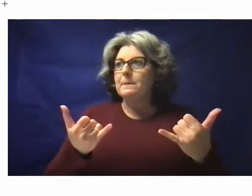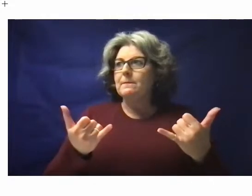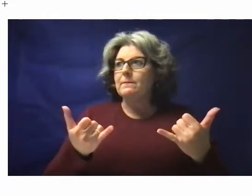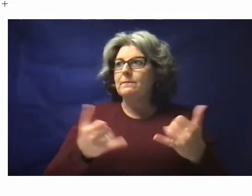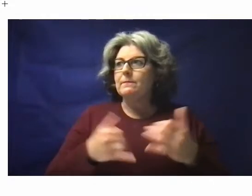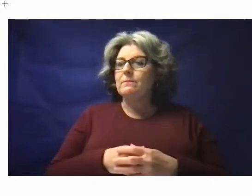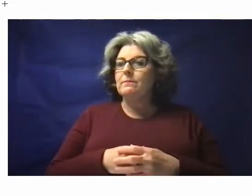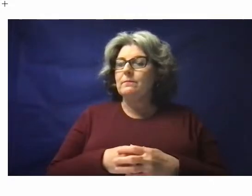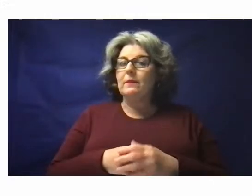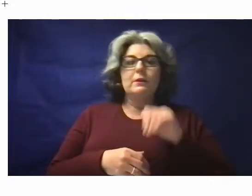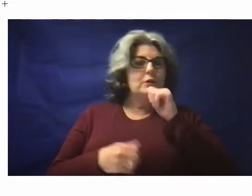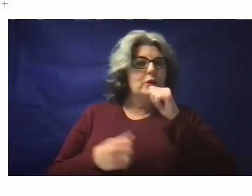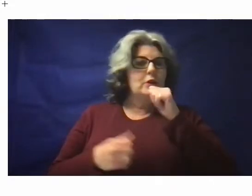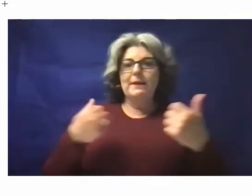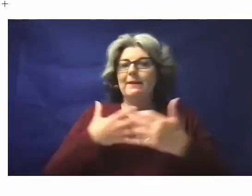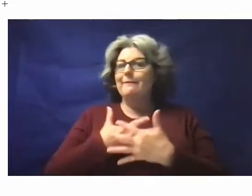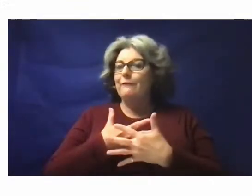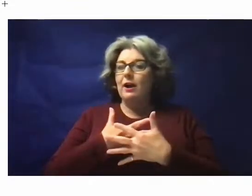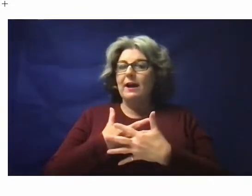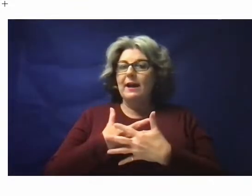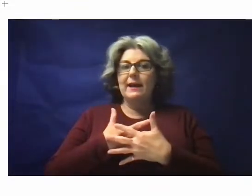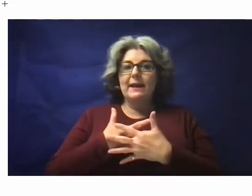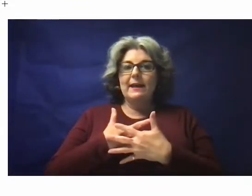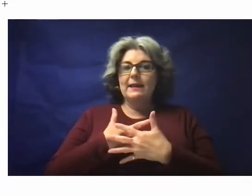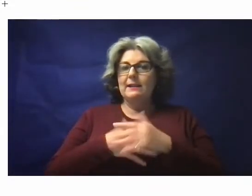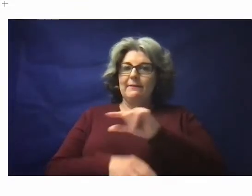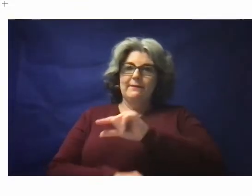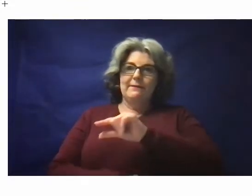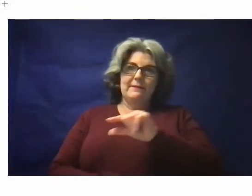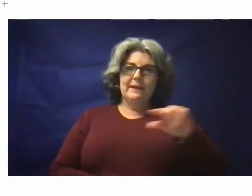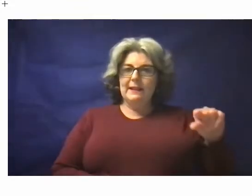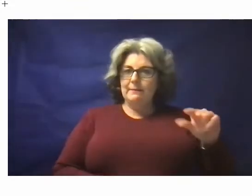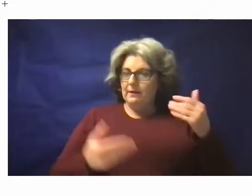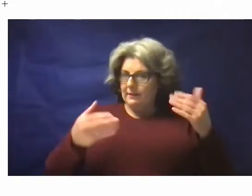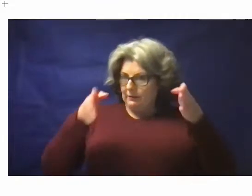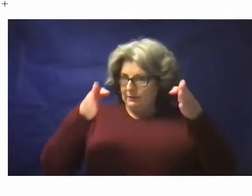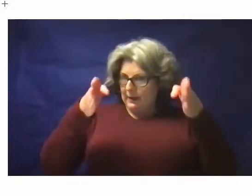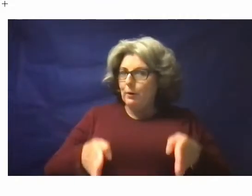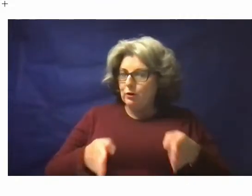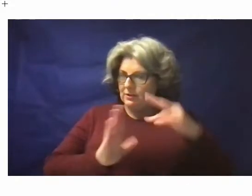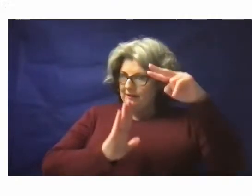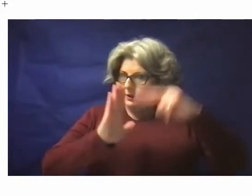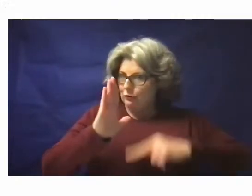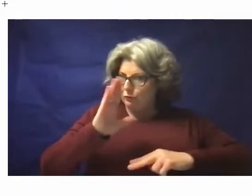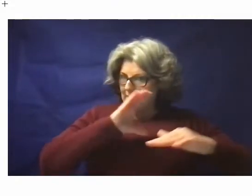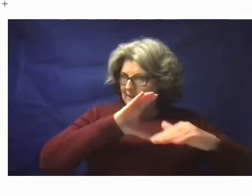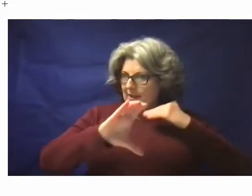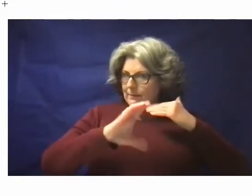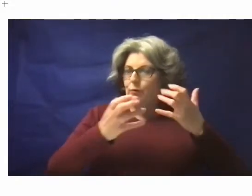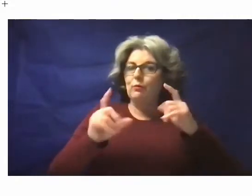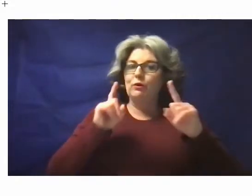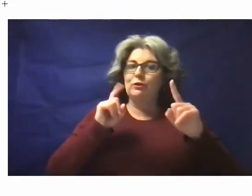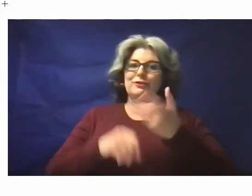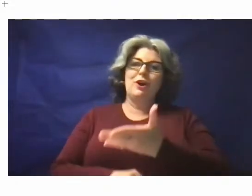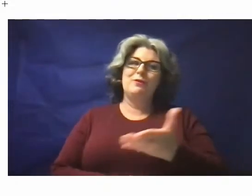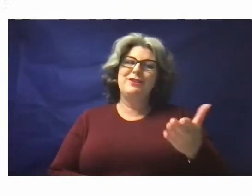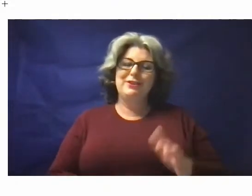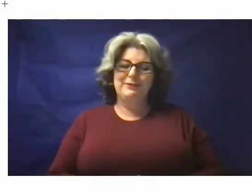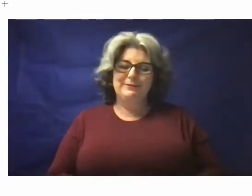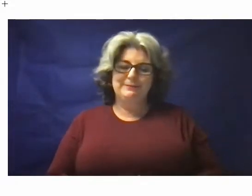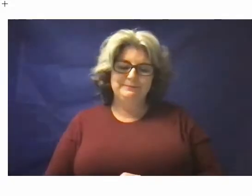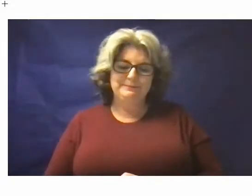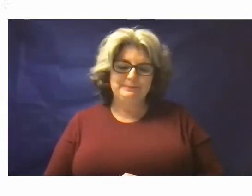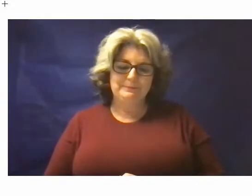don't be afraid of that long email at the bottom. There is a real human being behind there and we want to talk to you. So yeah, just